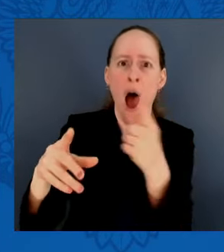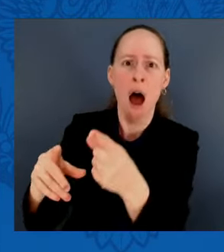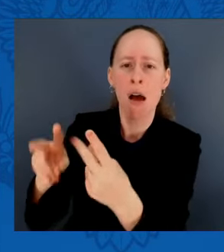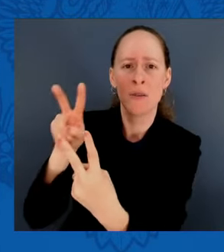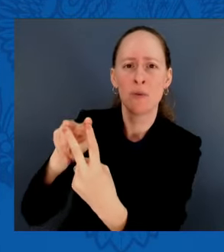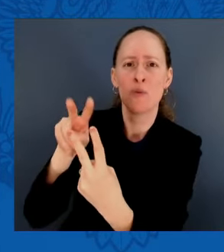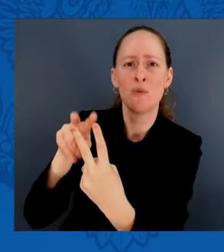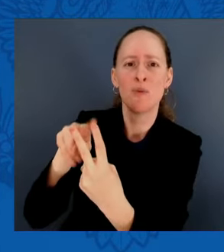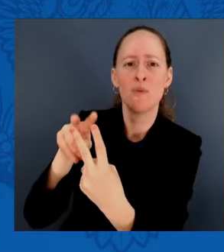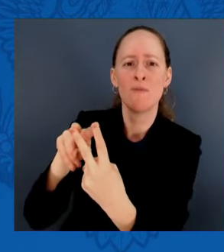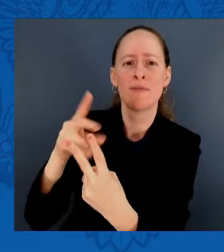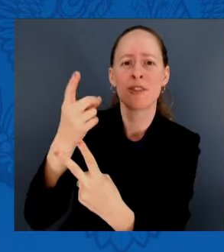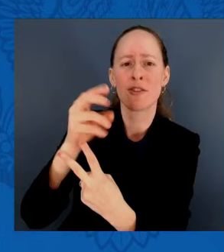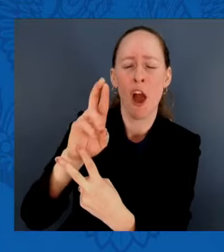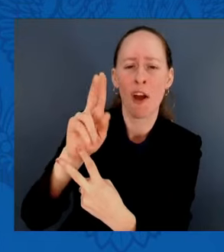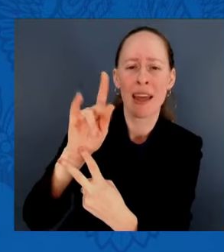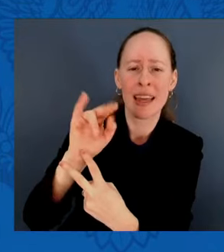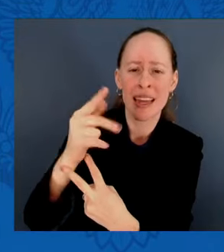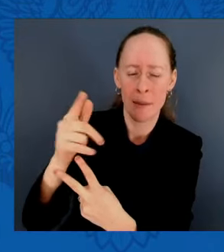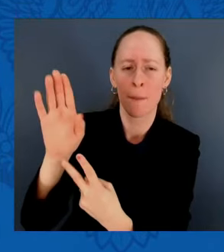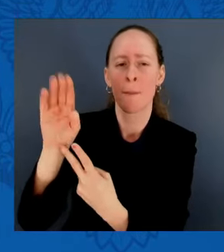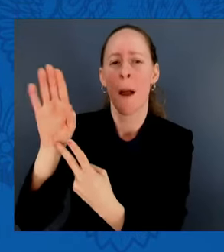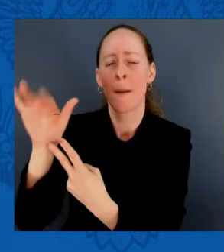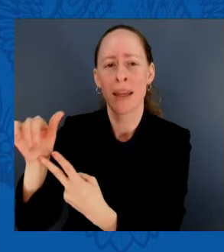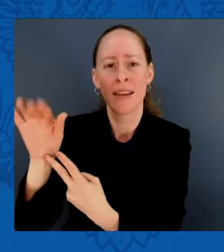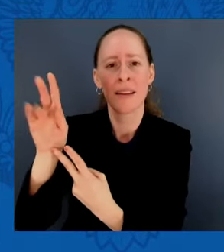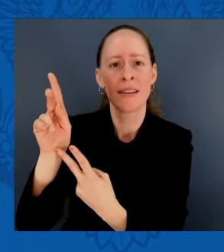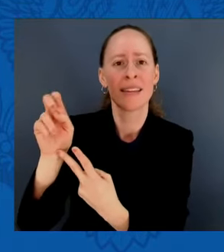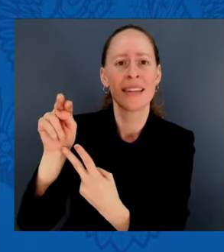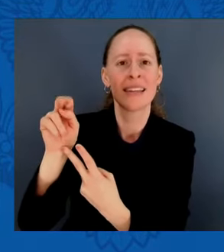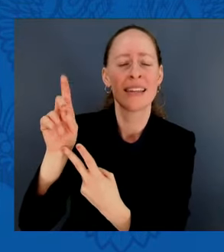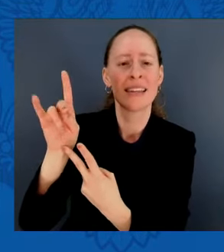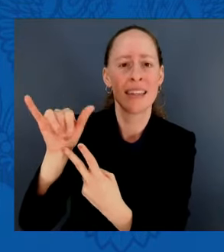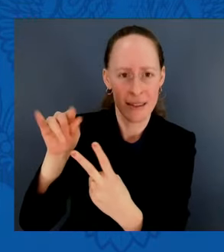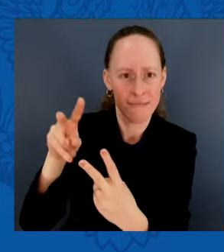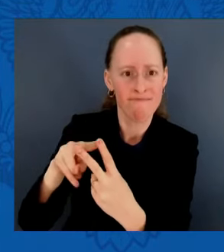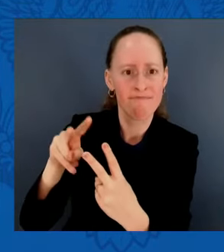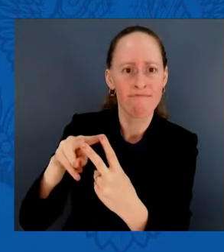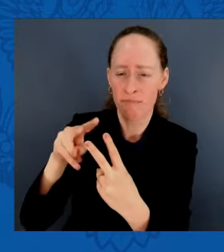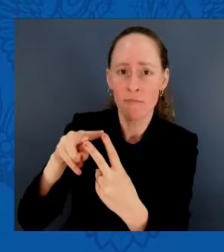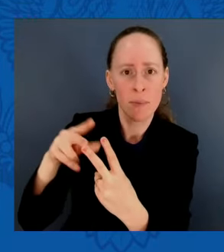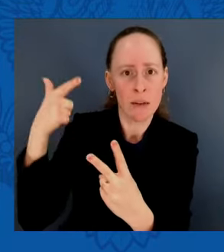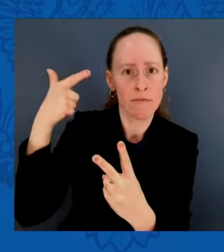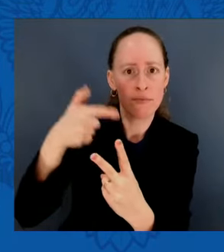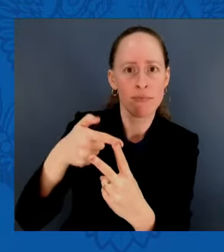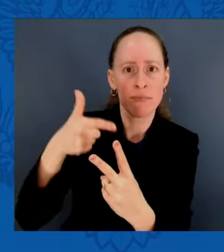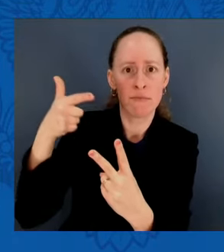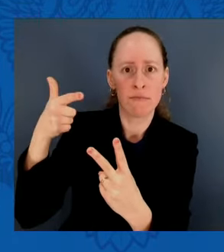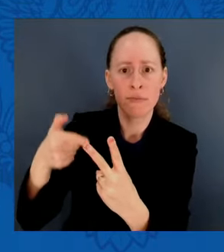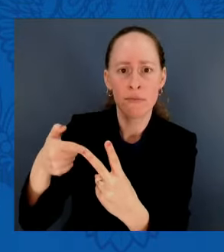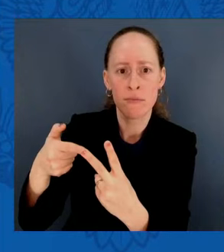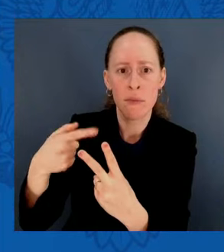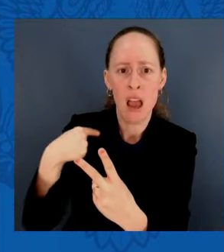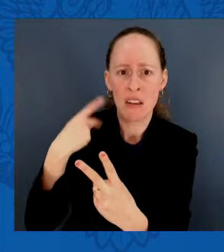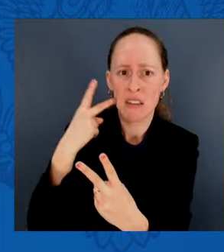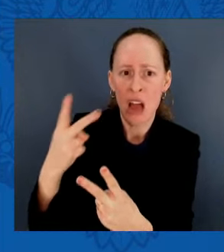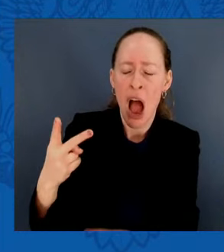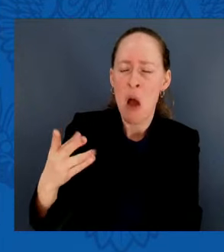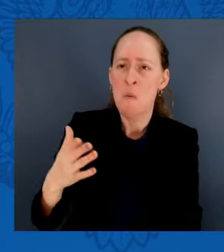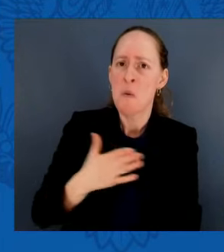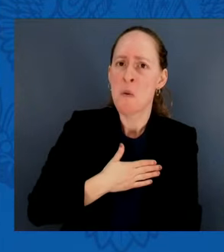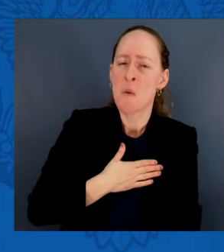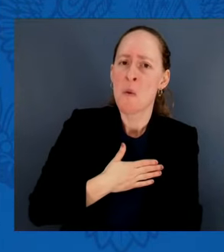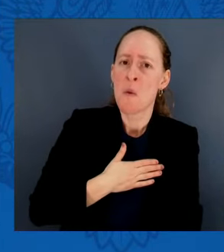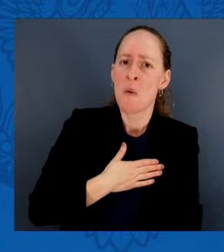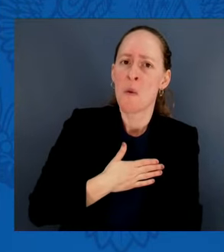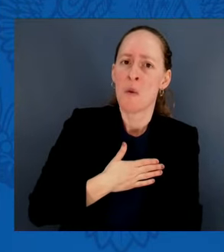me to pursue a career in service. I left the law firm and became a public defender because my city of